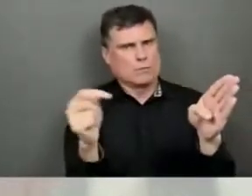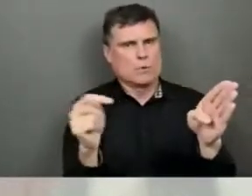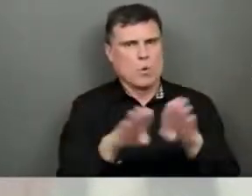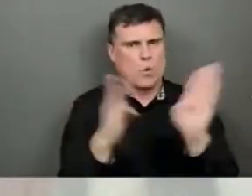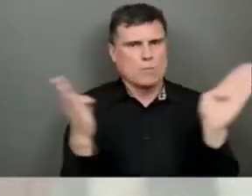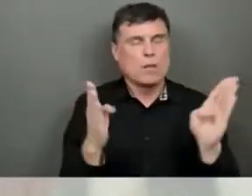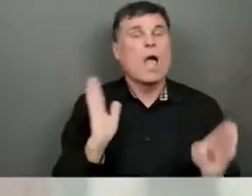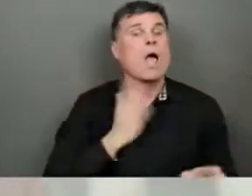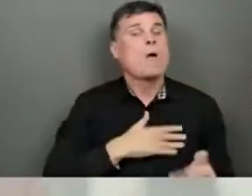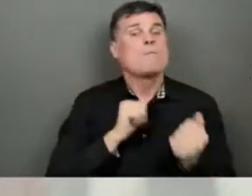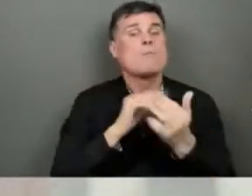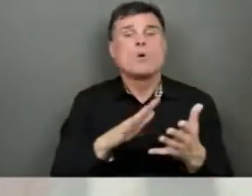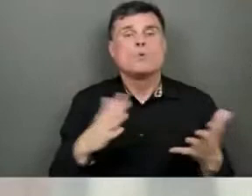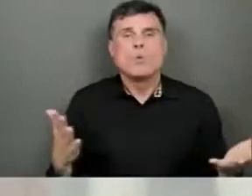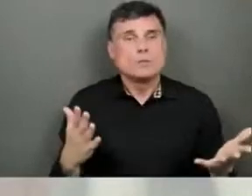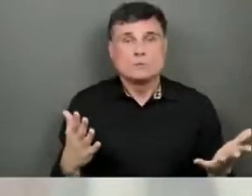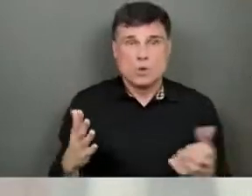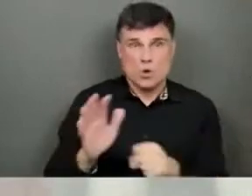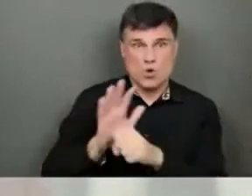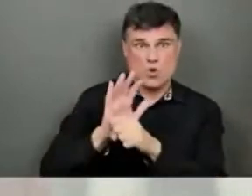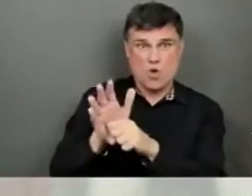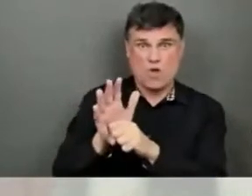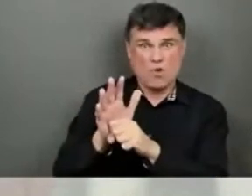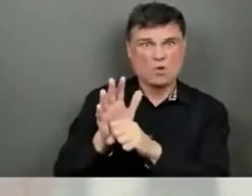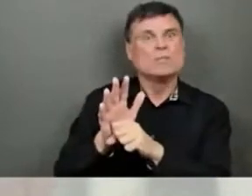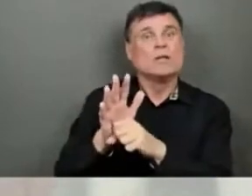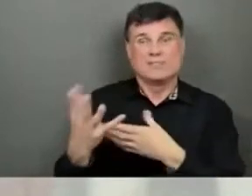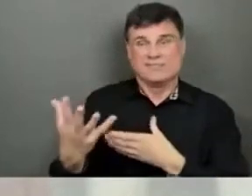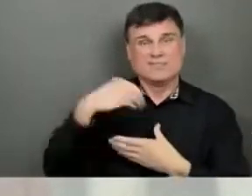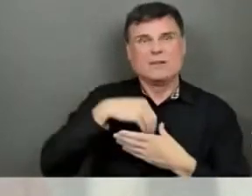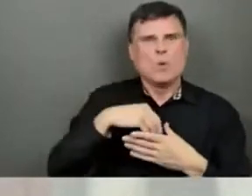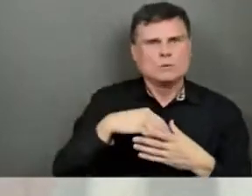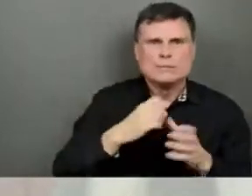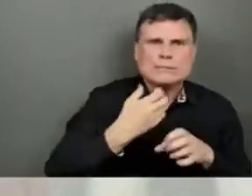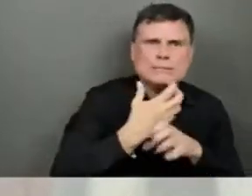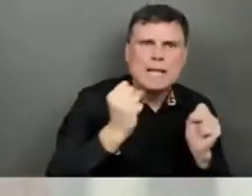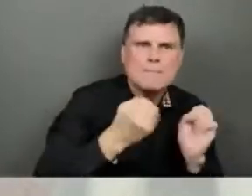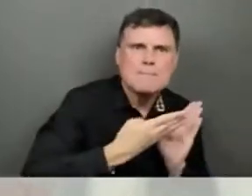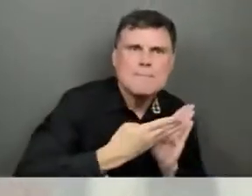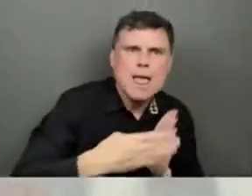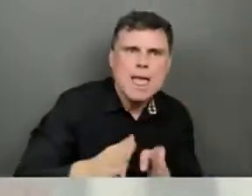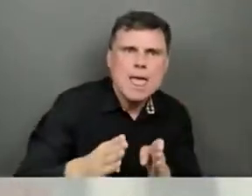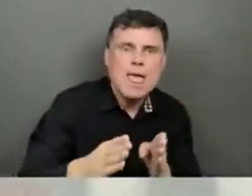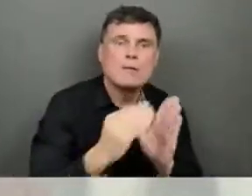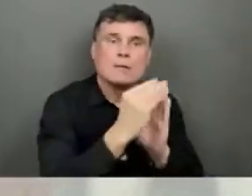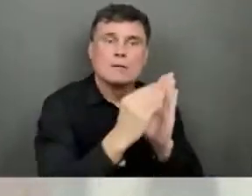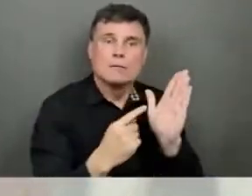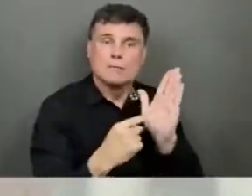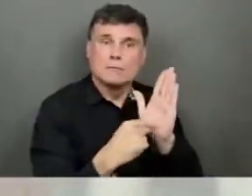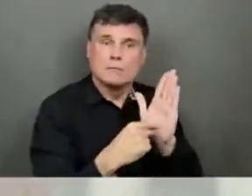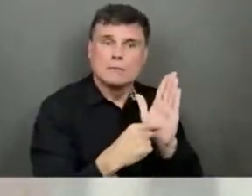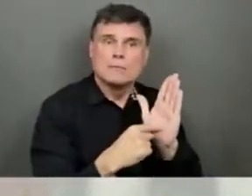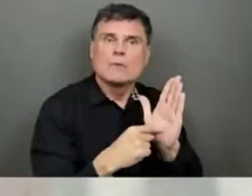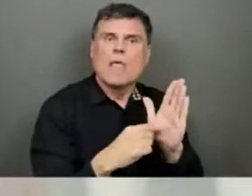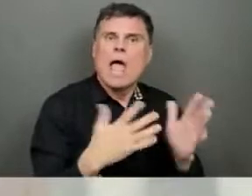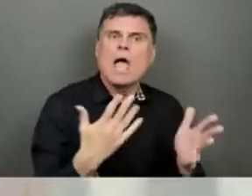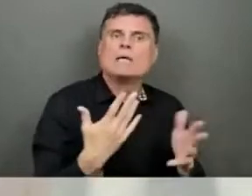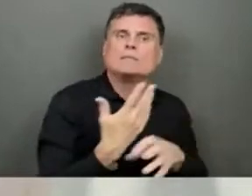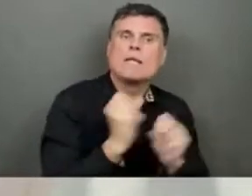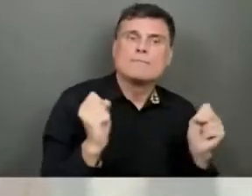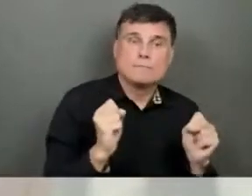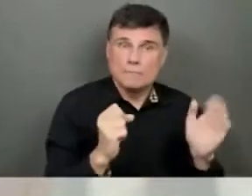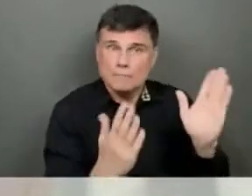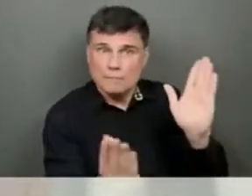safety plans were what allowed us to do so much more on an ongoing basis. The time period, though,